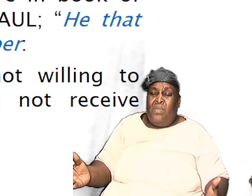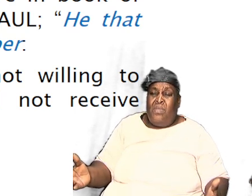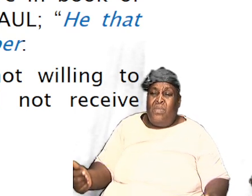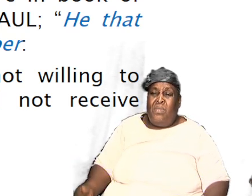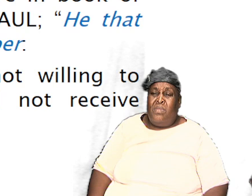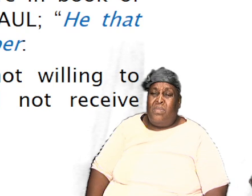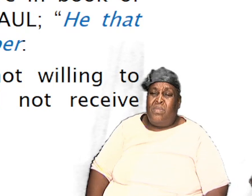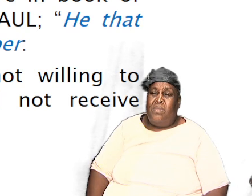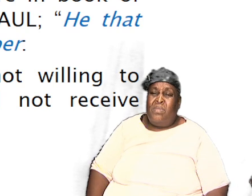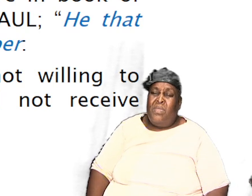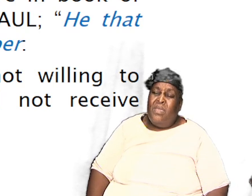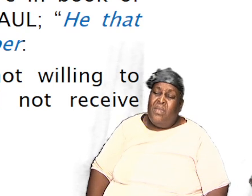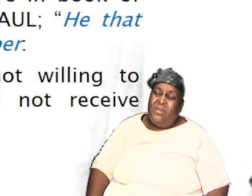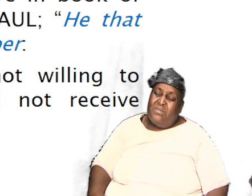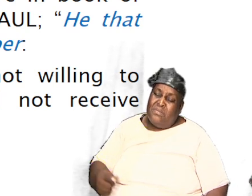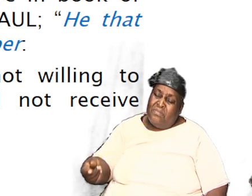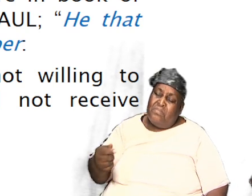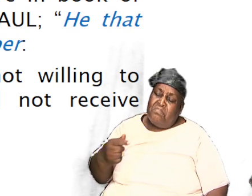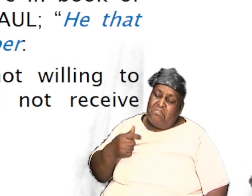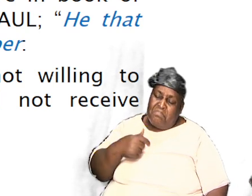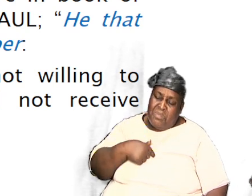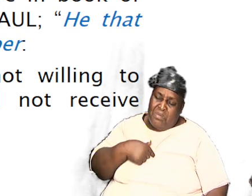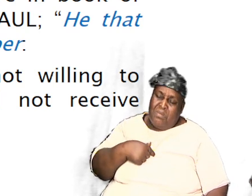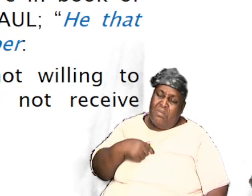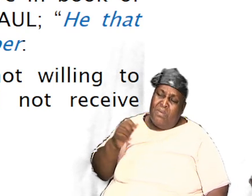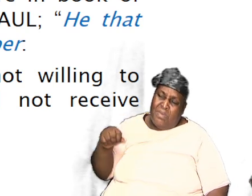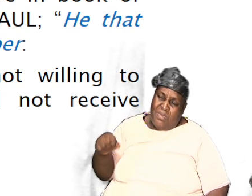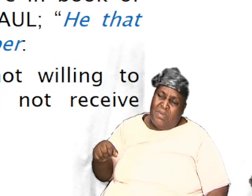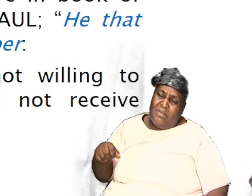That's a man of that, and yes, man, I did wrong.